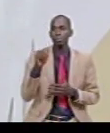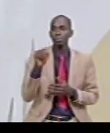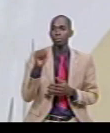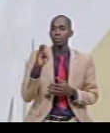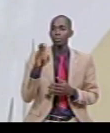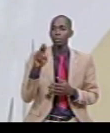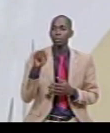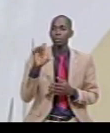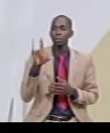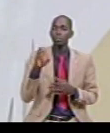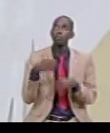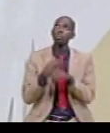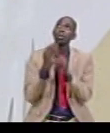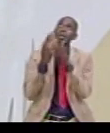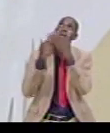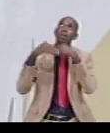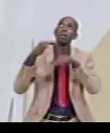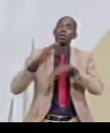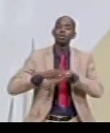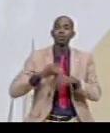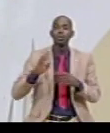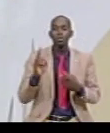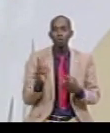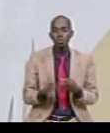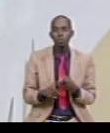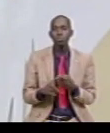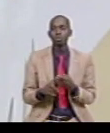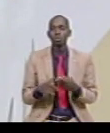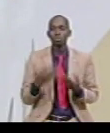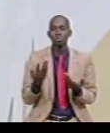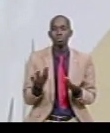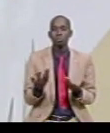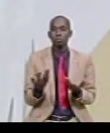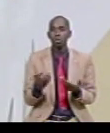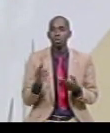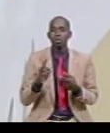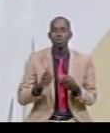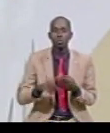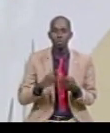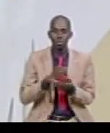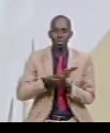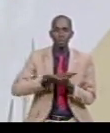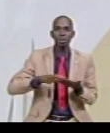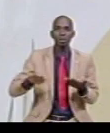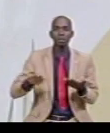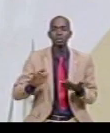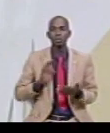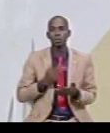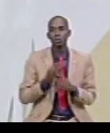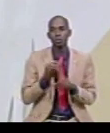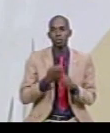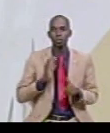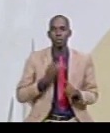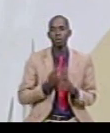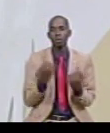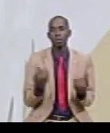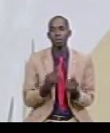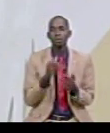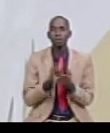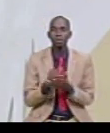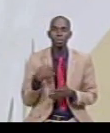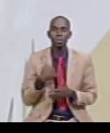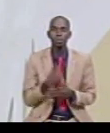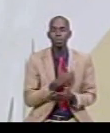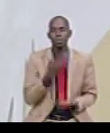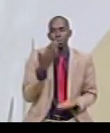the heavenly, to expiate, to atone for our sins, that we may be free